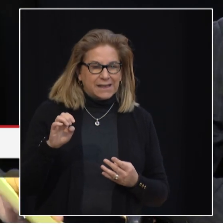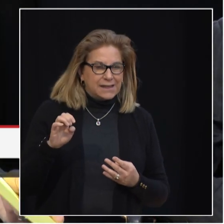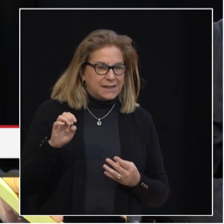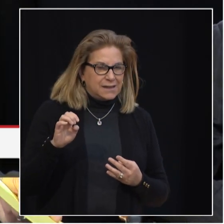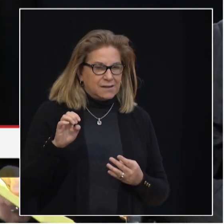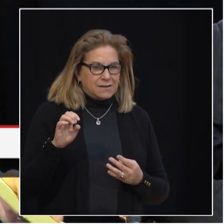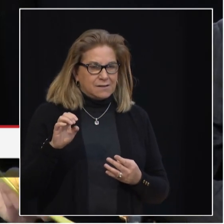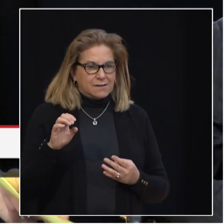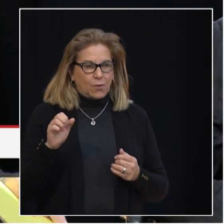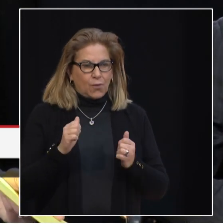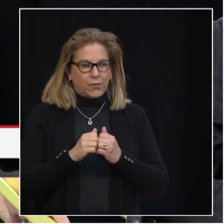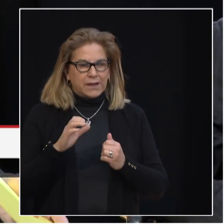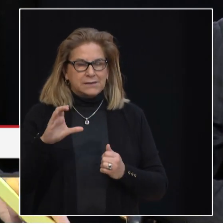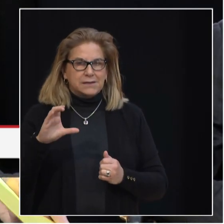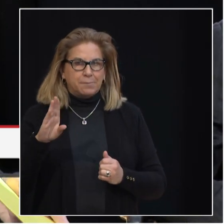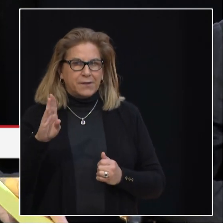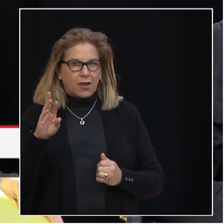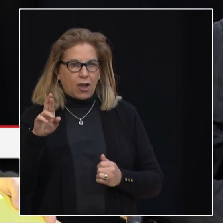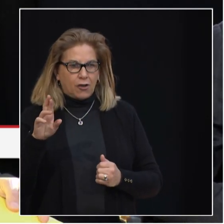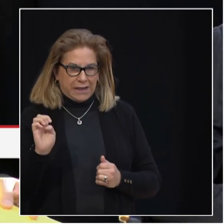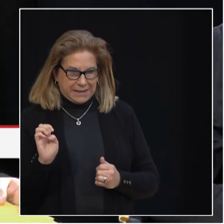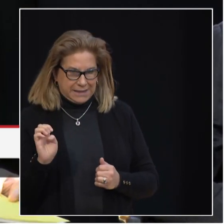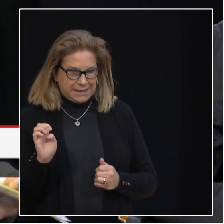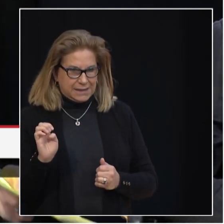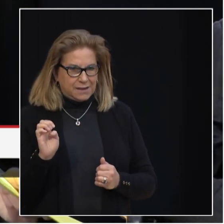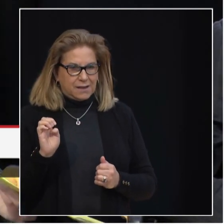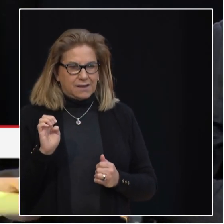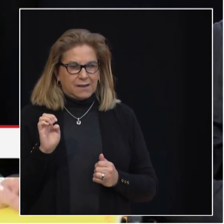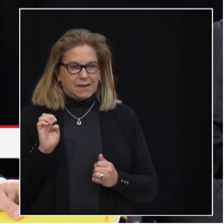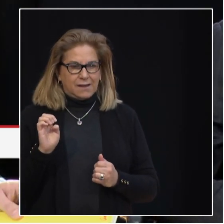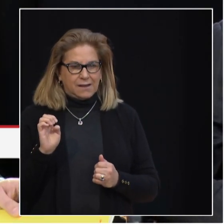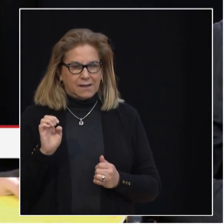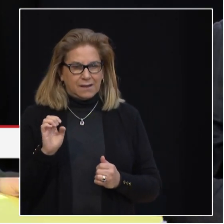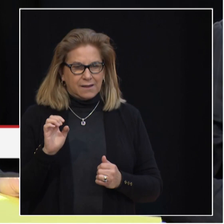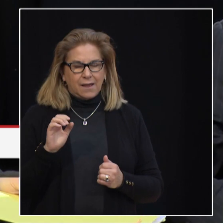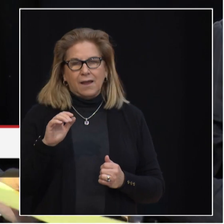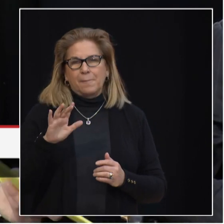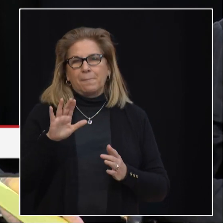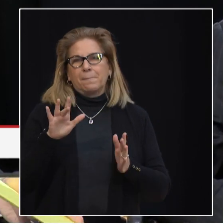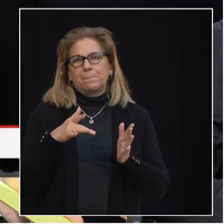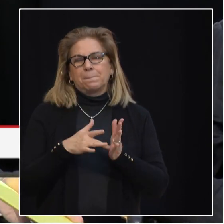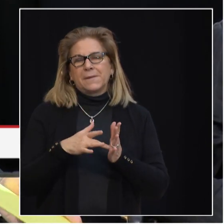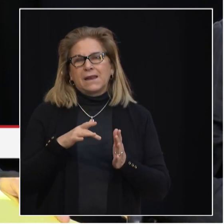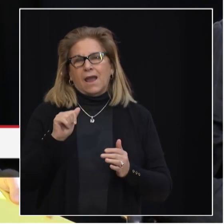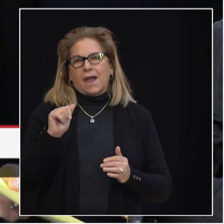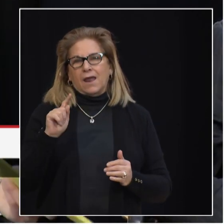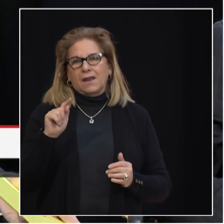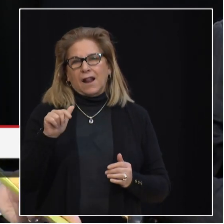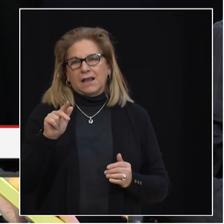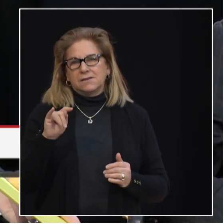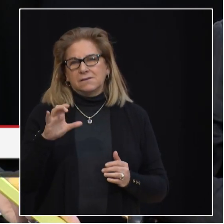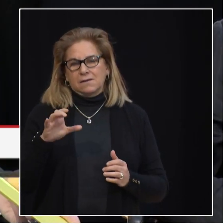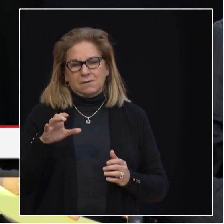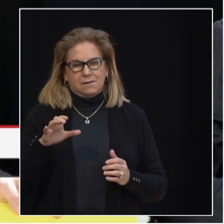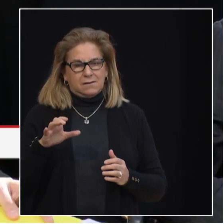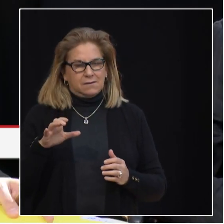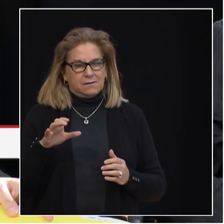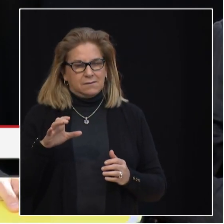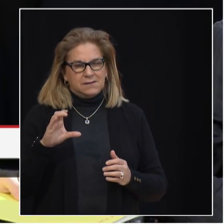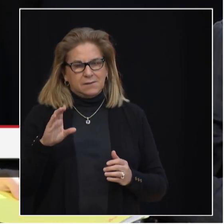exactly why this is the time to strike for reaching the mayor's 15,000 new residents goal in the next 5